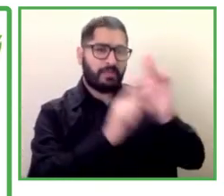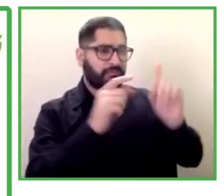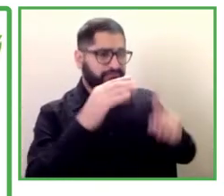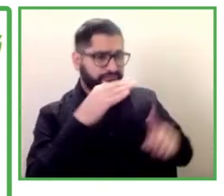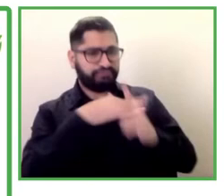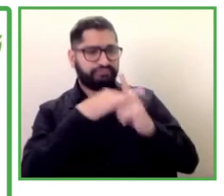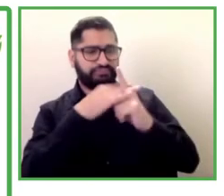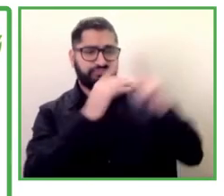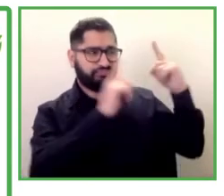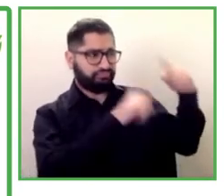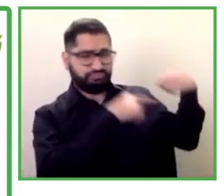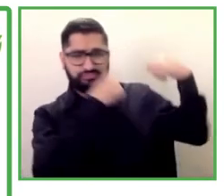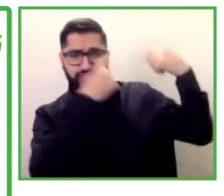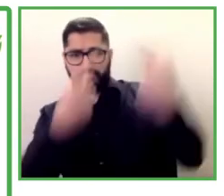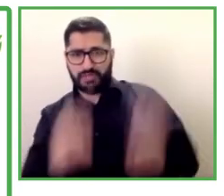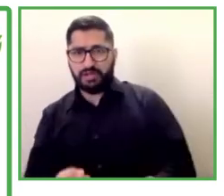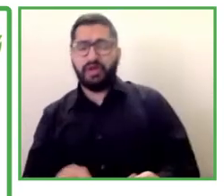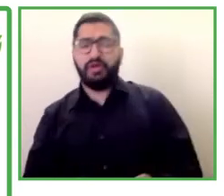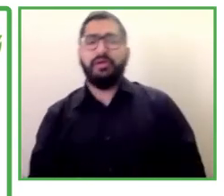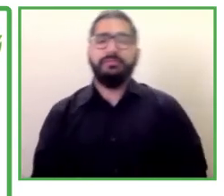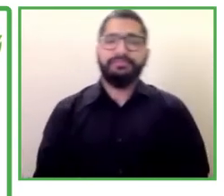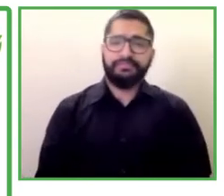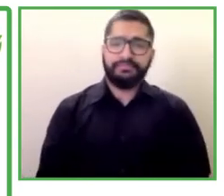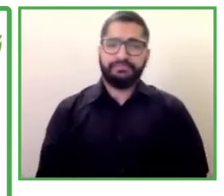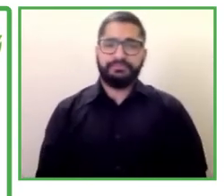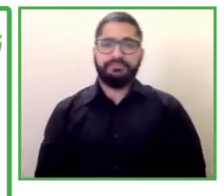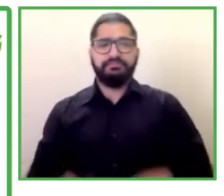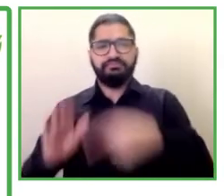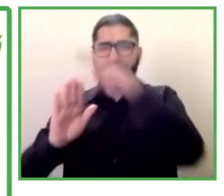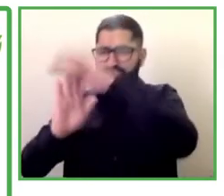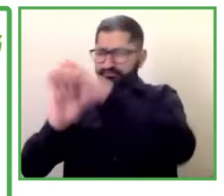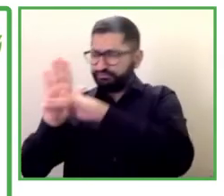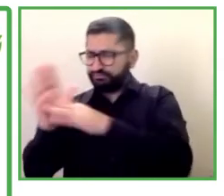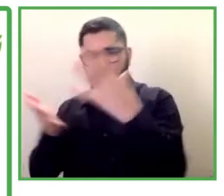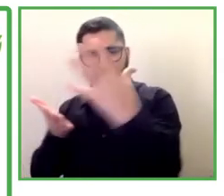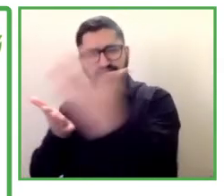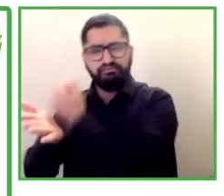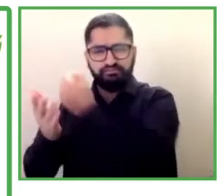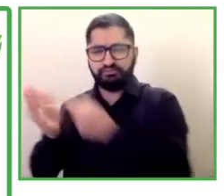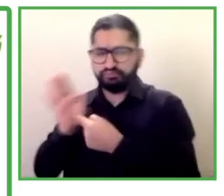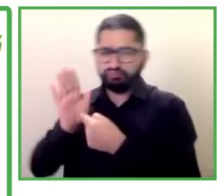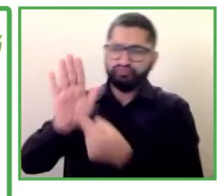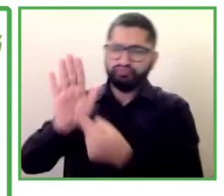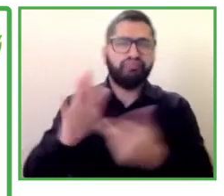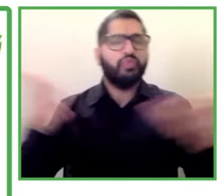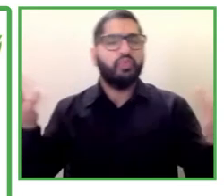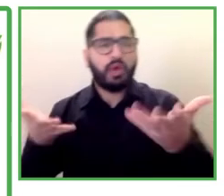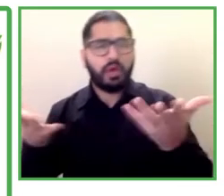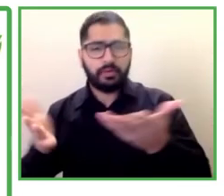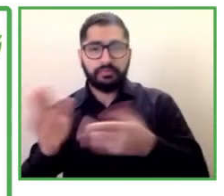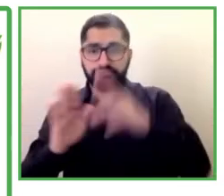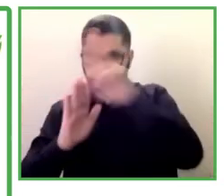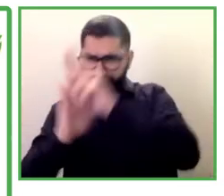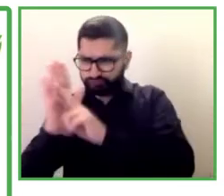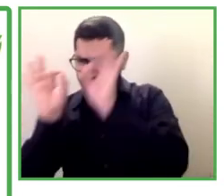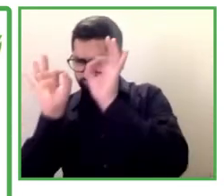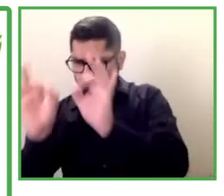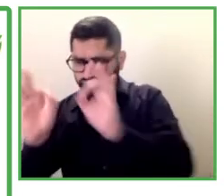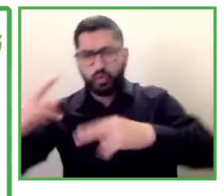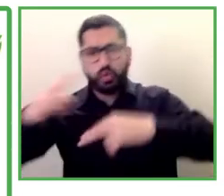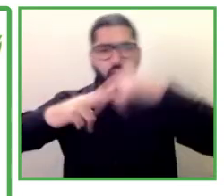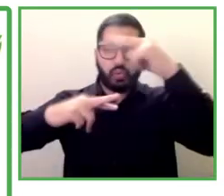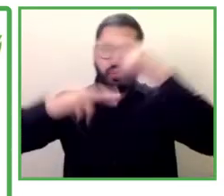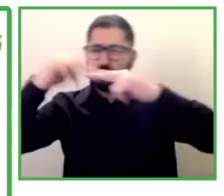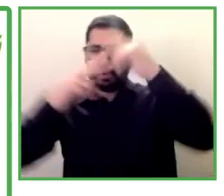known as just the collaborative, to support SEED partners and other stakeholders in their respective pandemic responses and to ensure